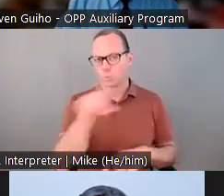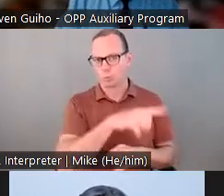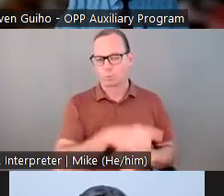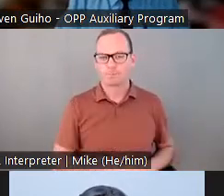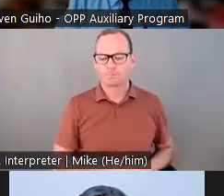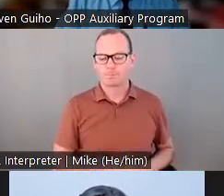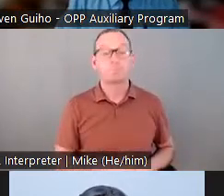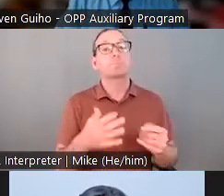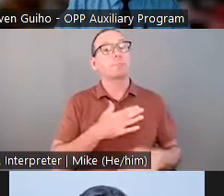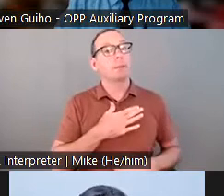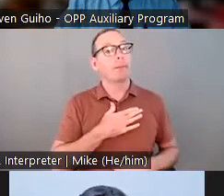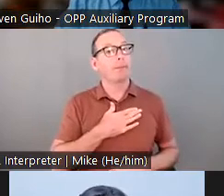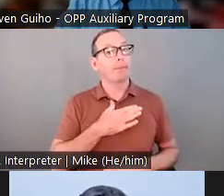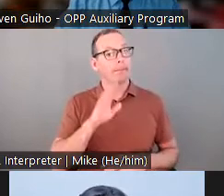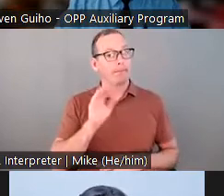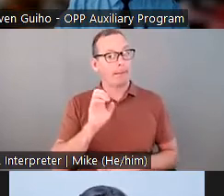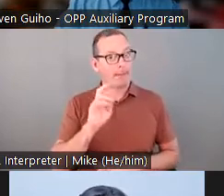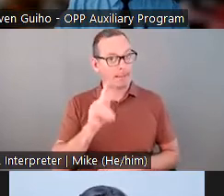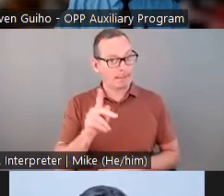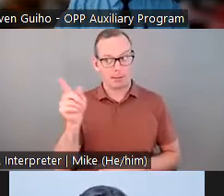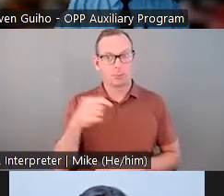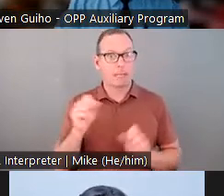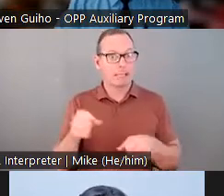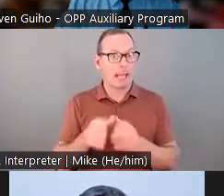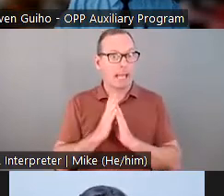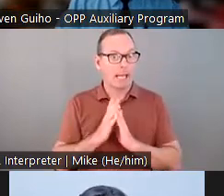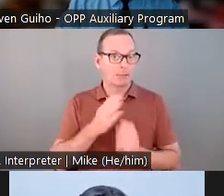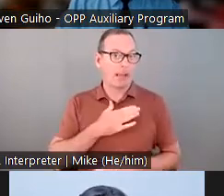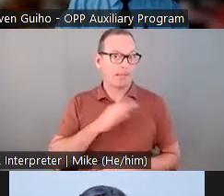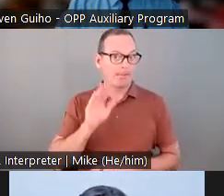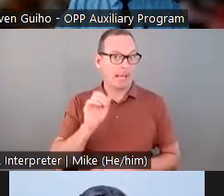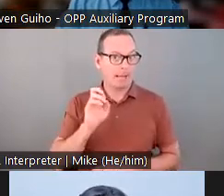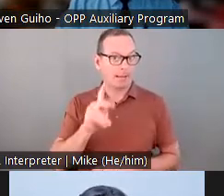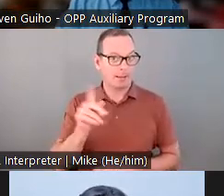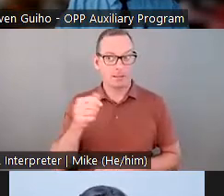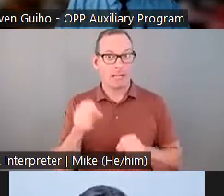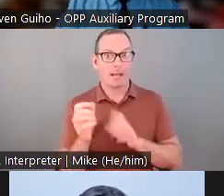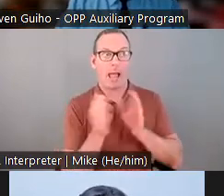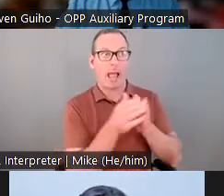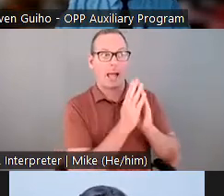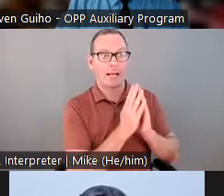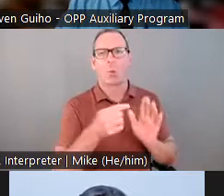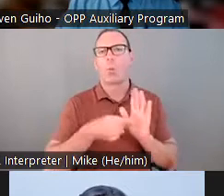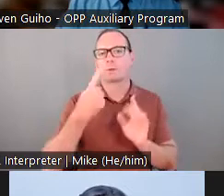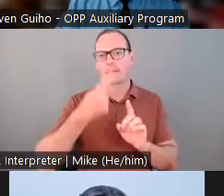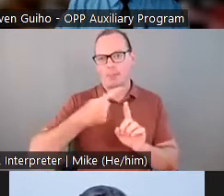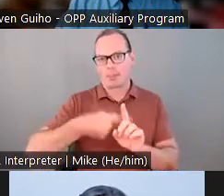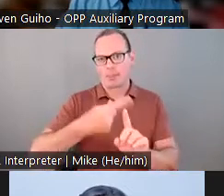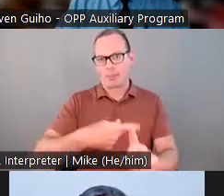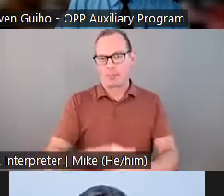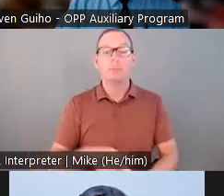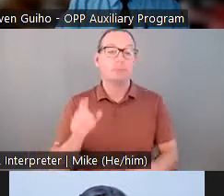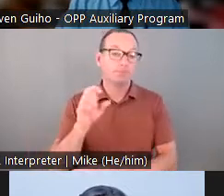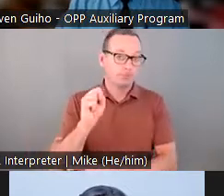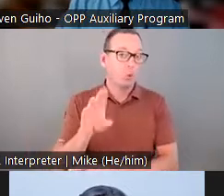bank, it's available once a month, so I can see my credit score once a month. That's what Scotiabank. It's part of